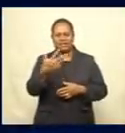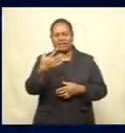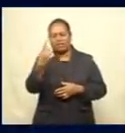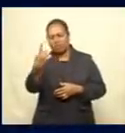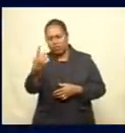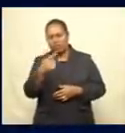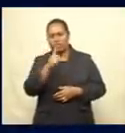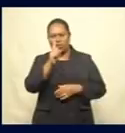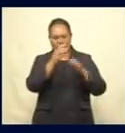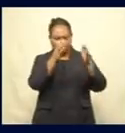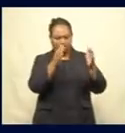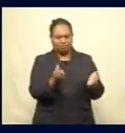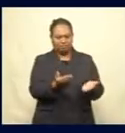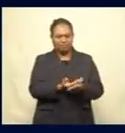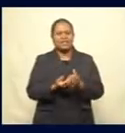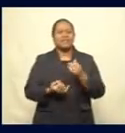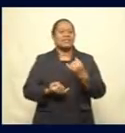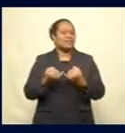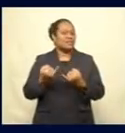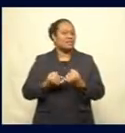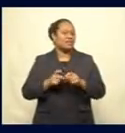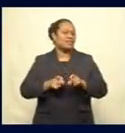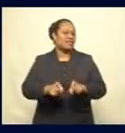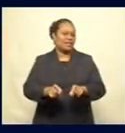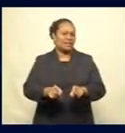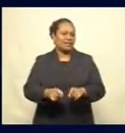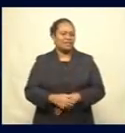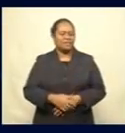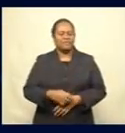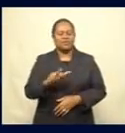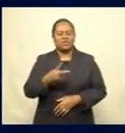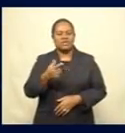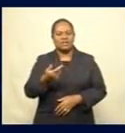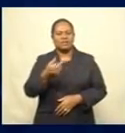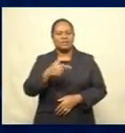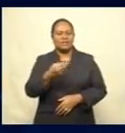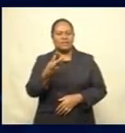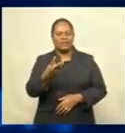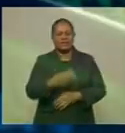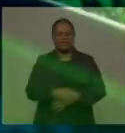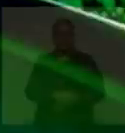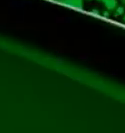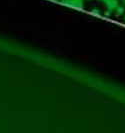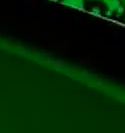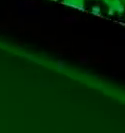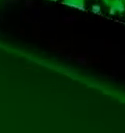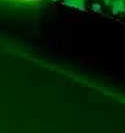$1,851 per ounce, and silver remained steady at $27.73 per ounce.